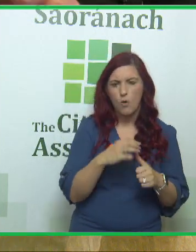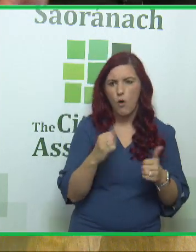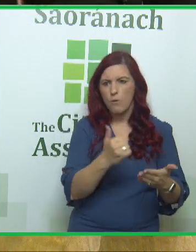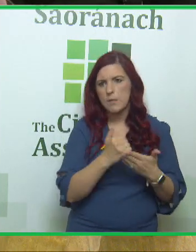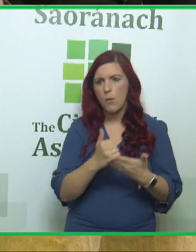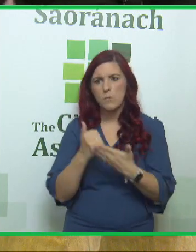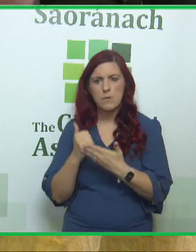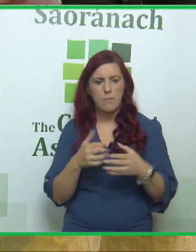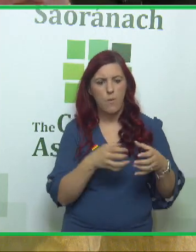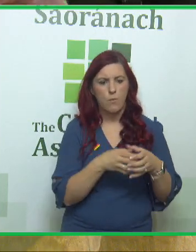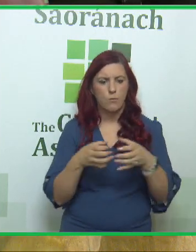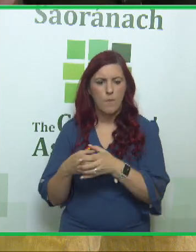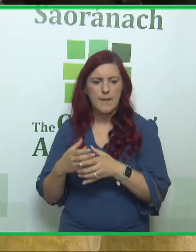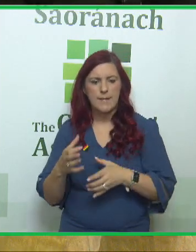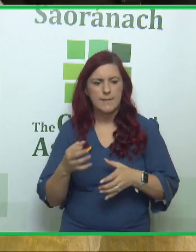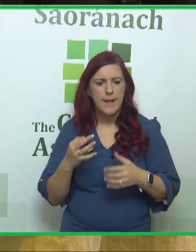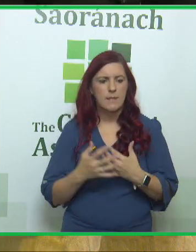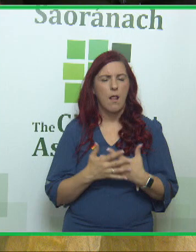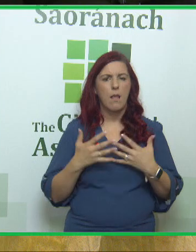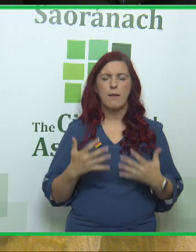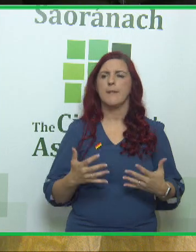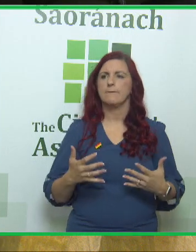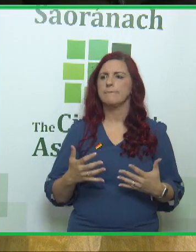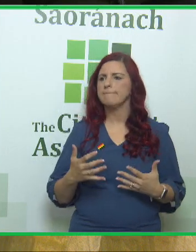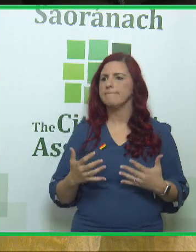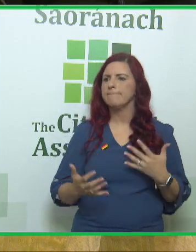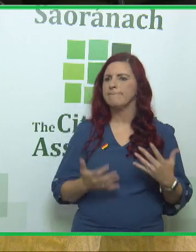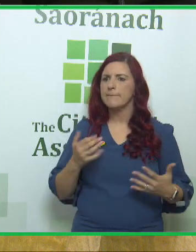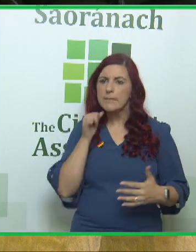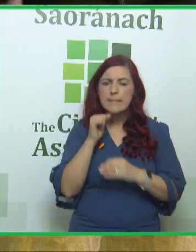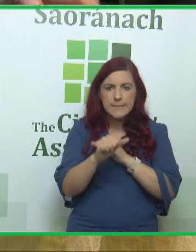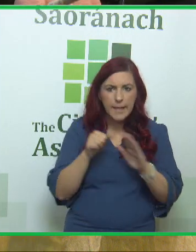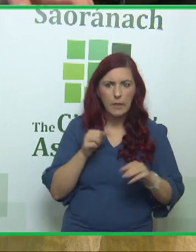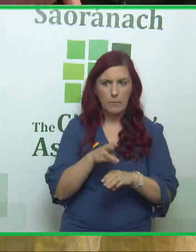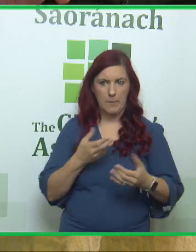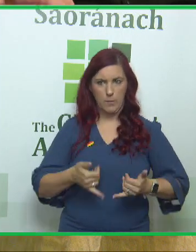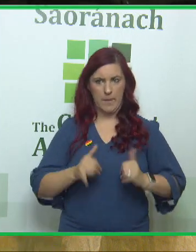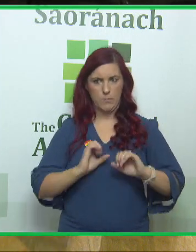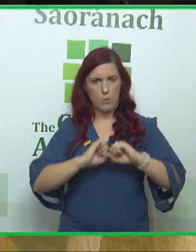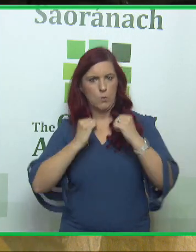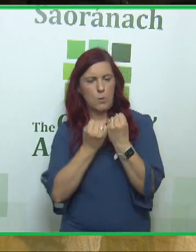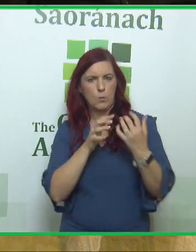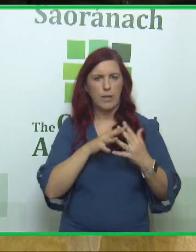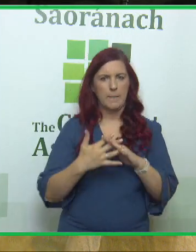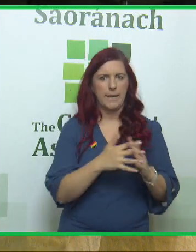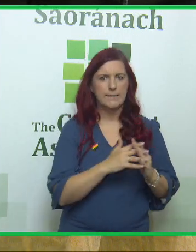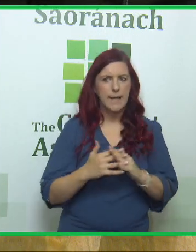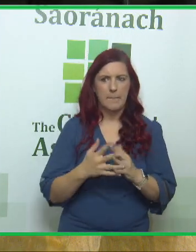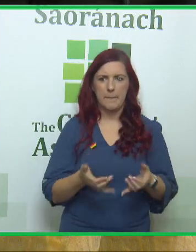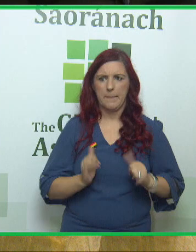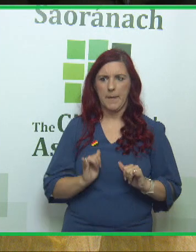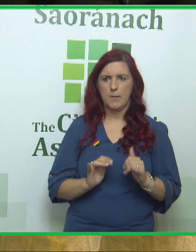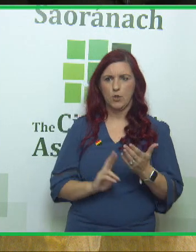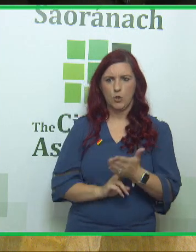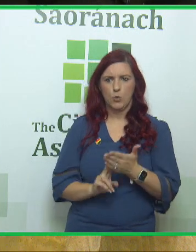groups, it takes a lot of wherewithal, it takes a lot of skill for people to be able to make use of recovery kind